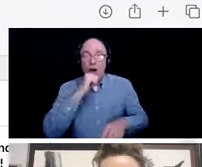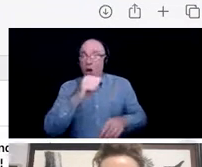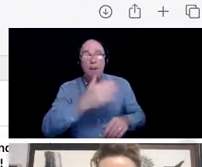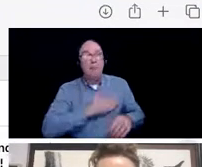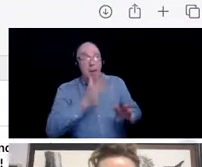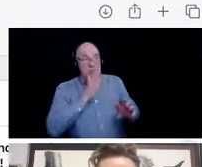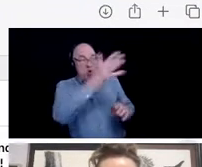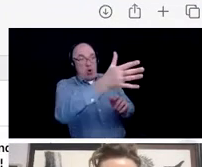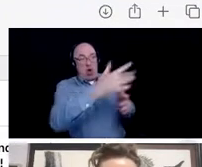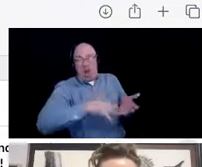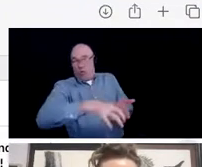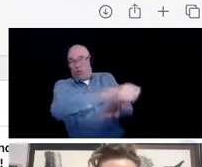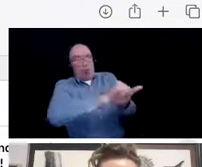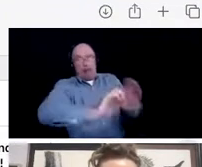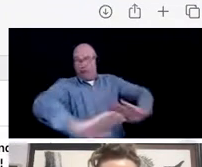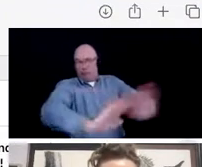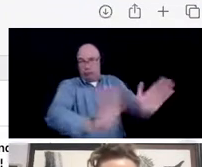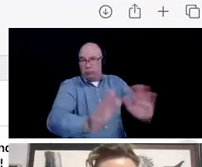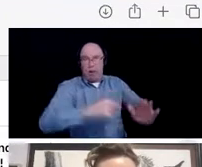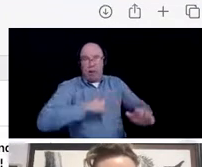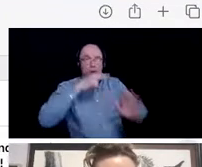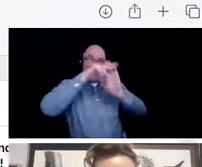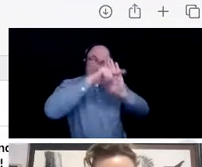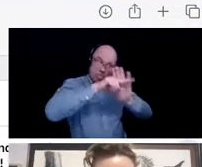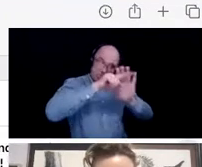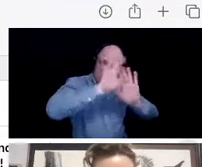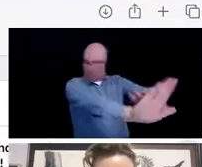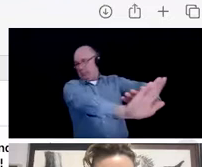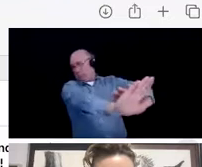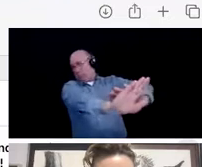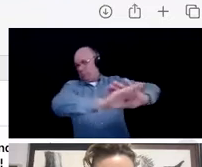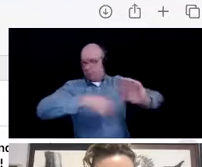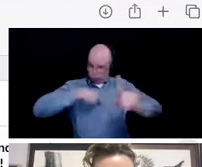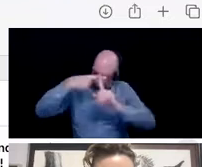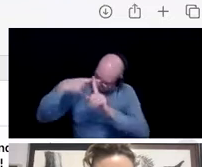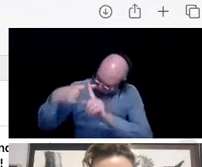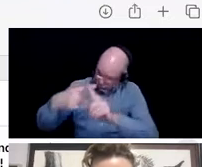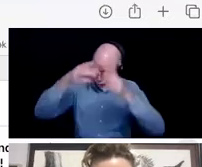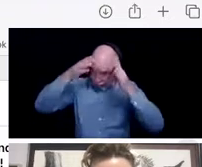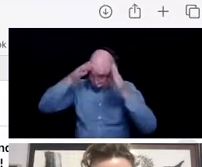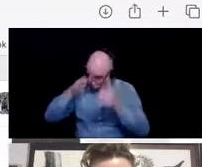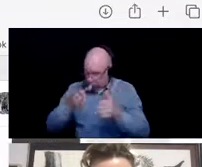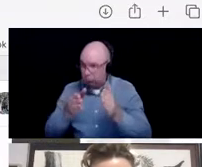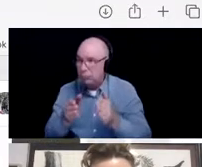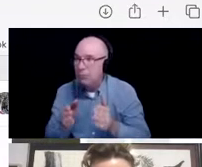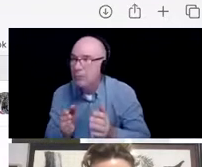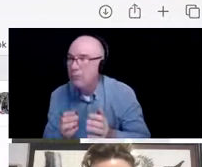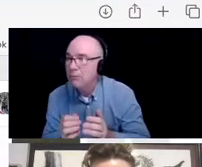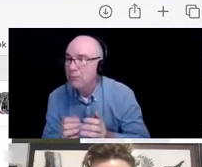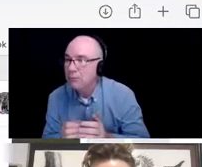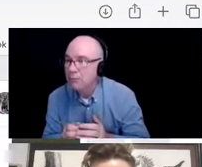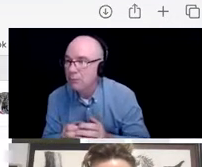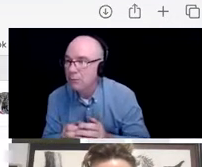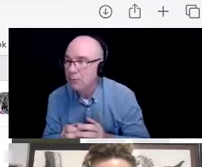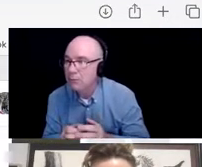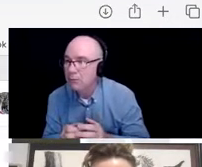future. My business with what would I do? Where can I grow? And instead of in a place of curiosity,